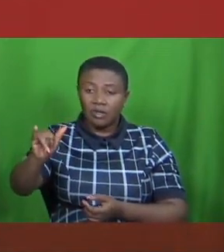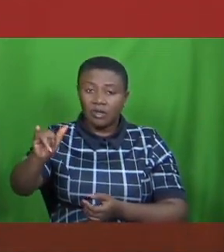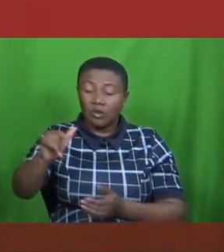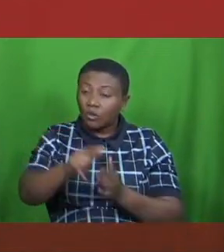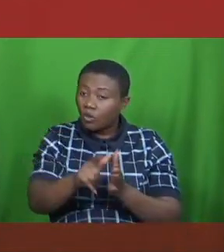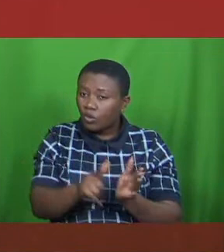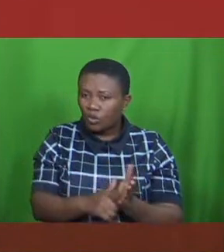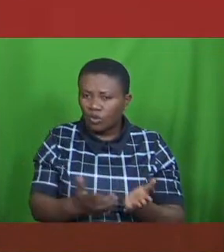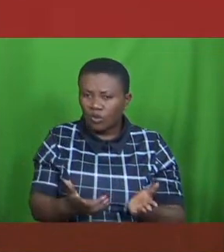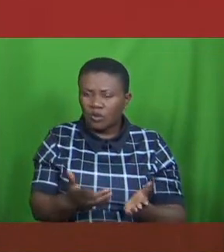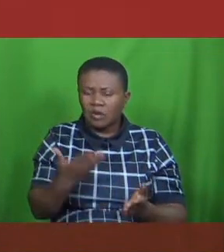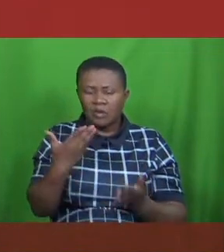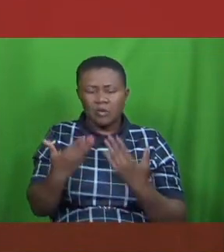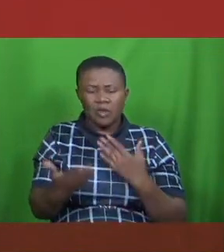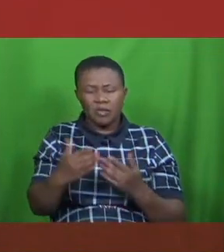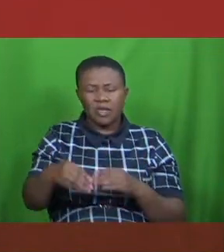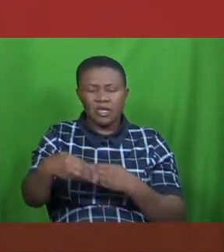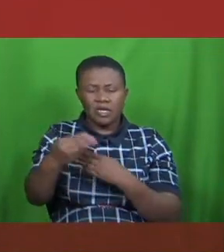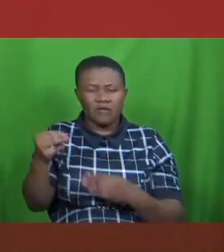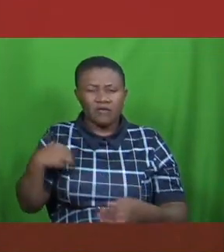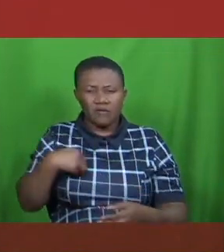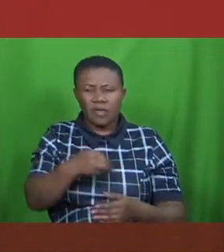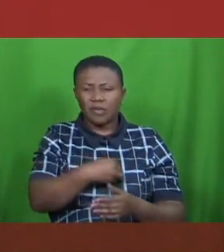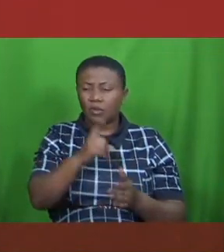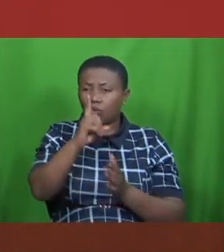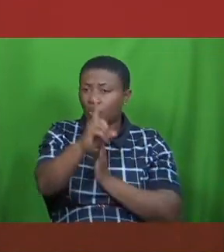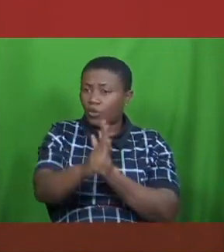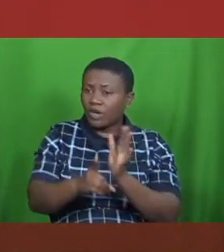1 hour. 1 hour is okay.